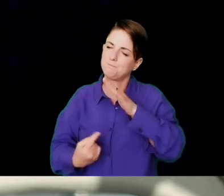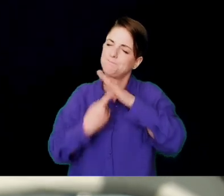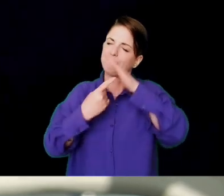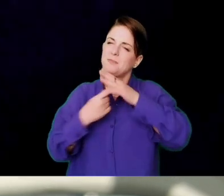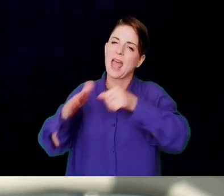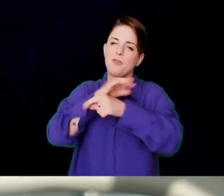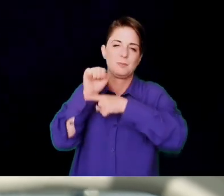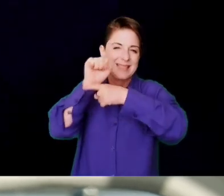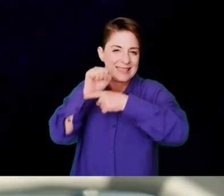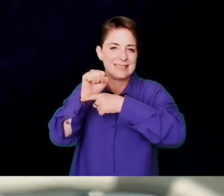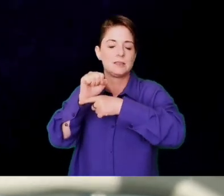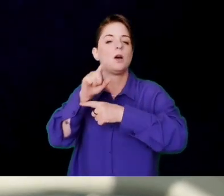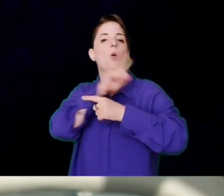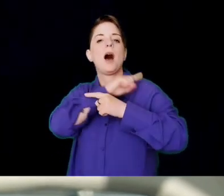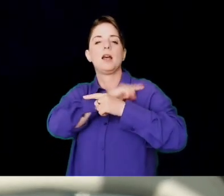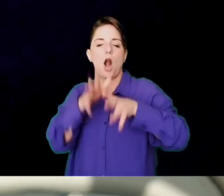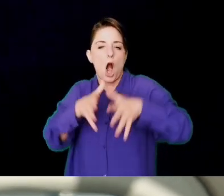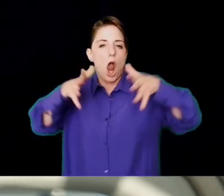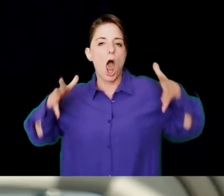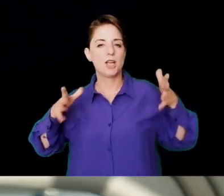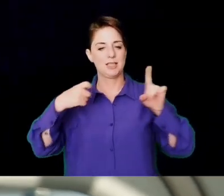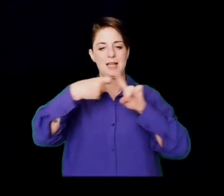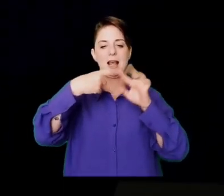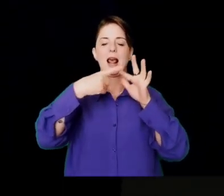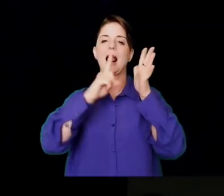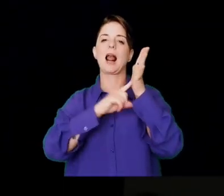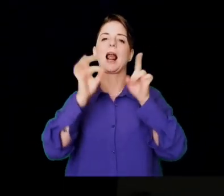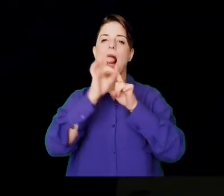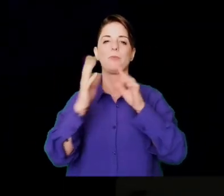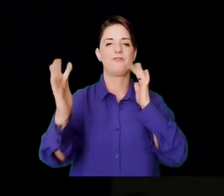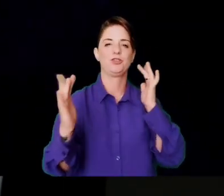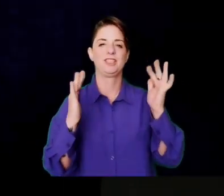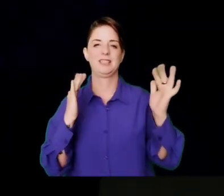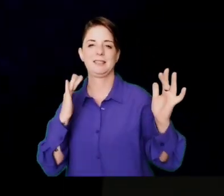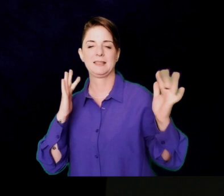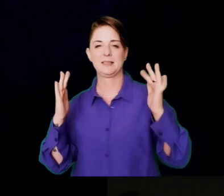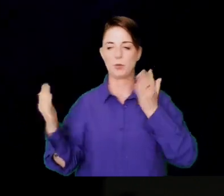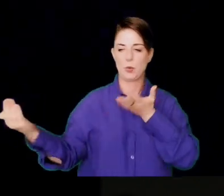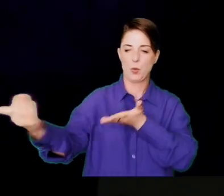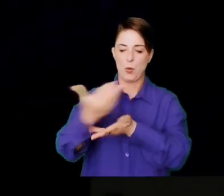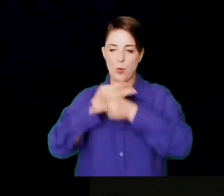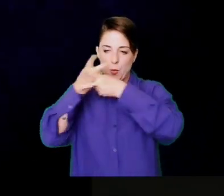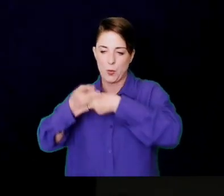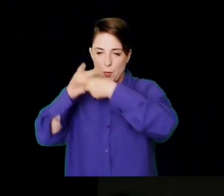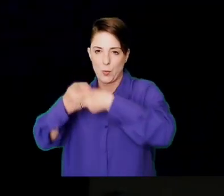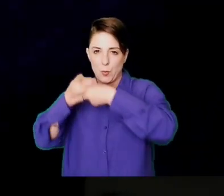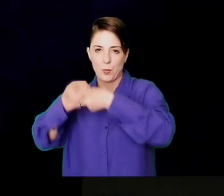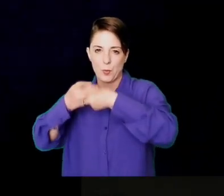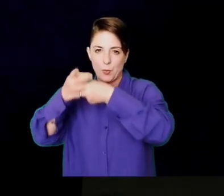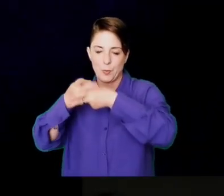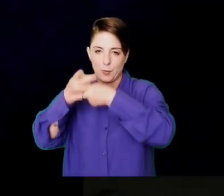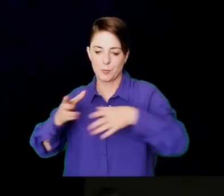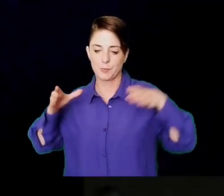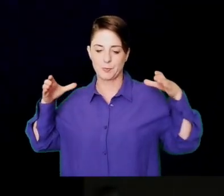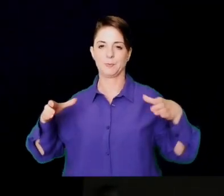Coast because it's the largest persistent kelp forest. That's the beginning of the Marine Reserve, and the lee and the other side of Point